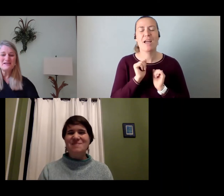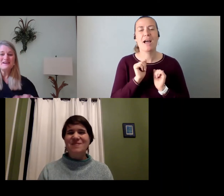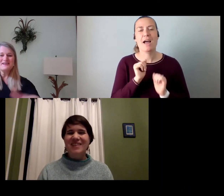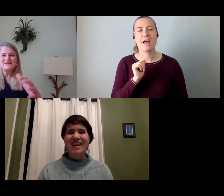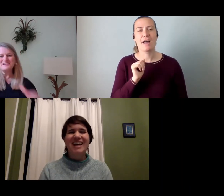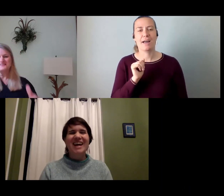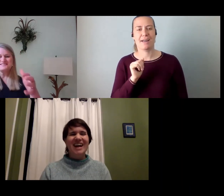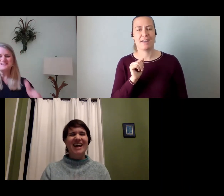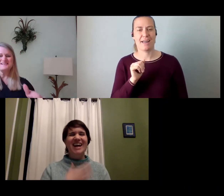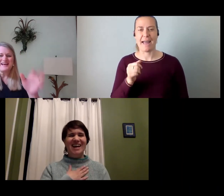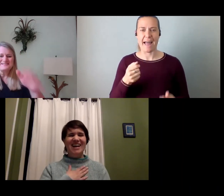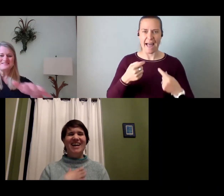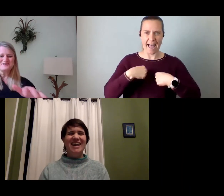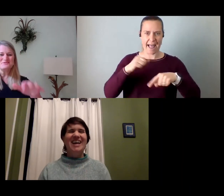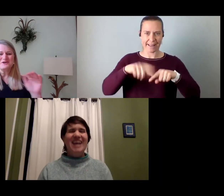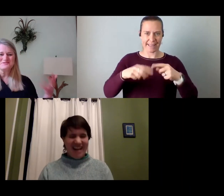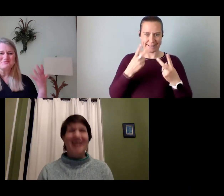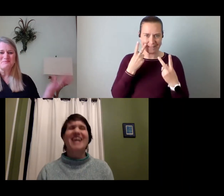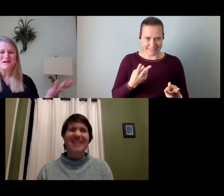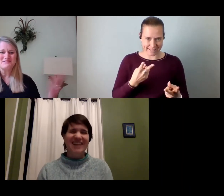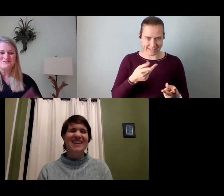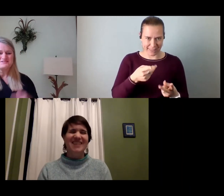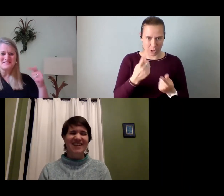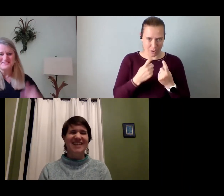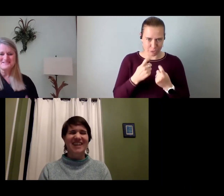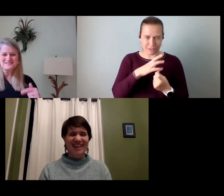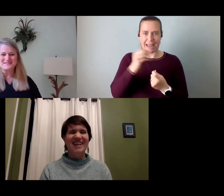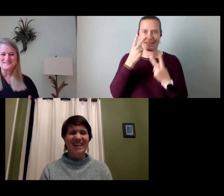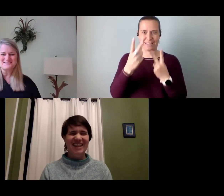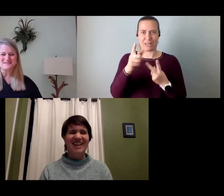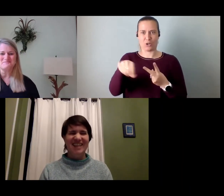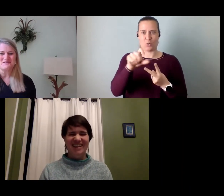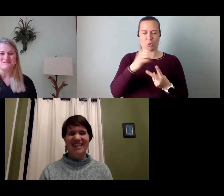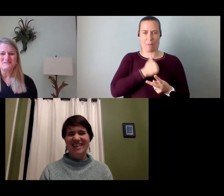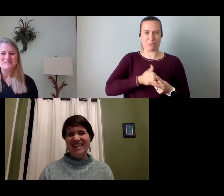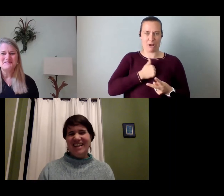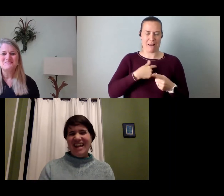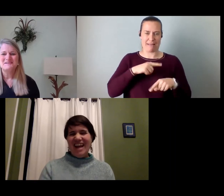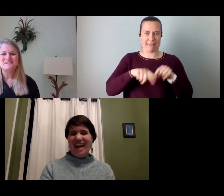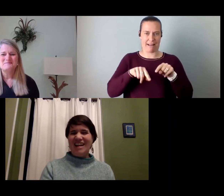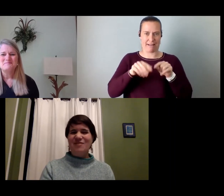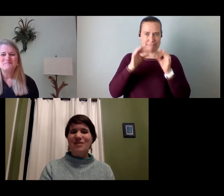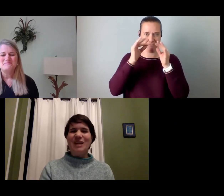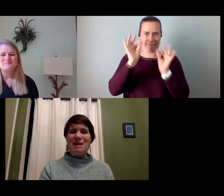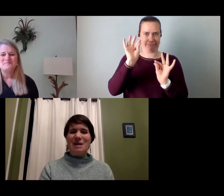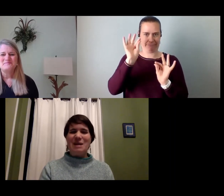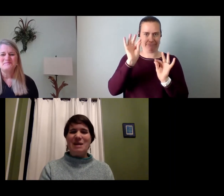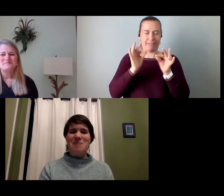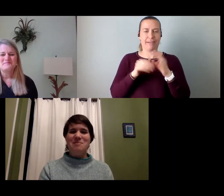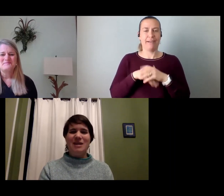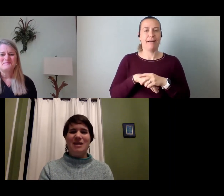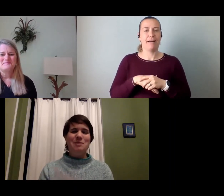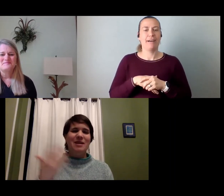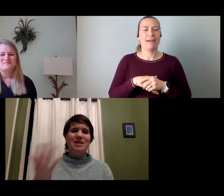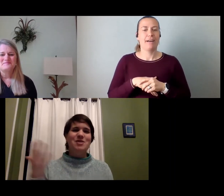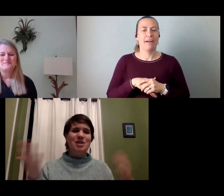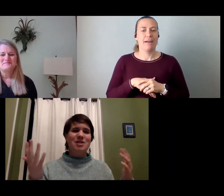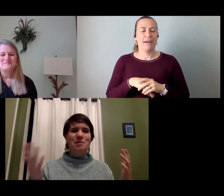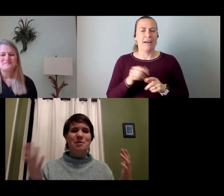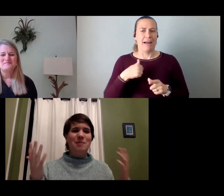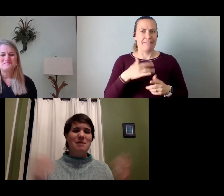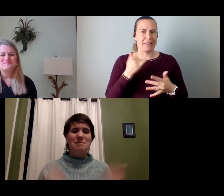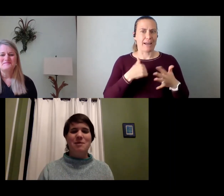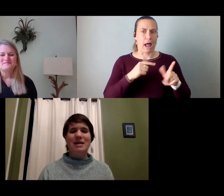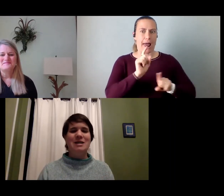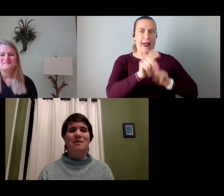know I can't see it and see you guys, so I apologize. I can't see it at the same time. And I feel like I'm peppering you, but there's just